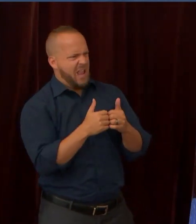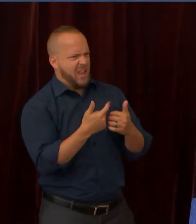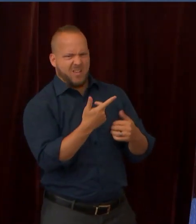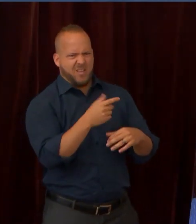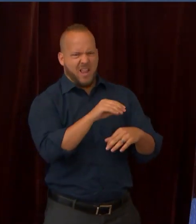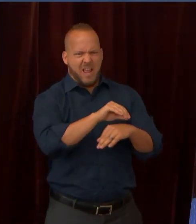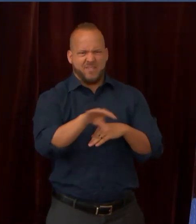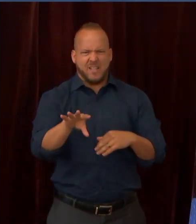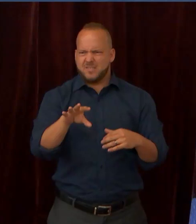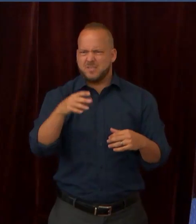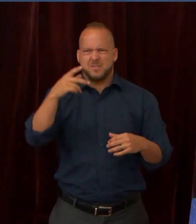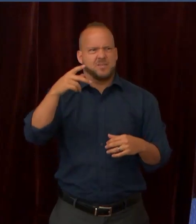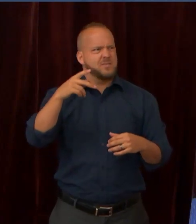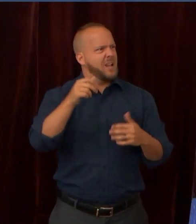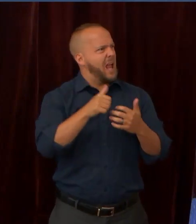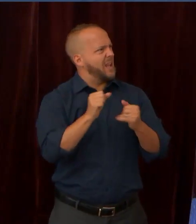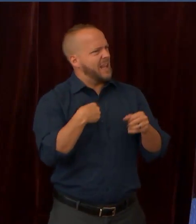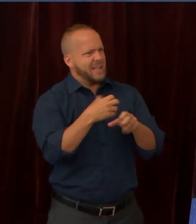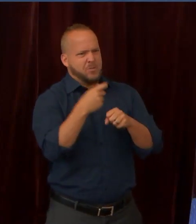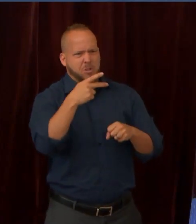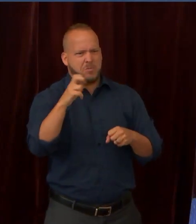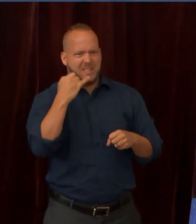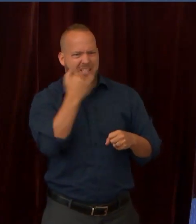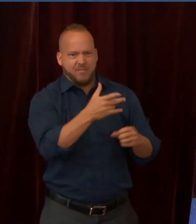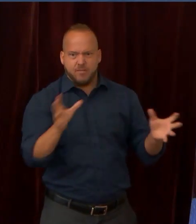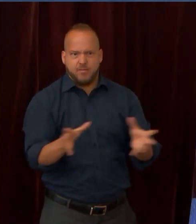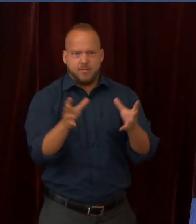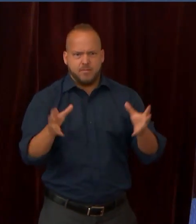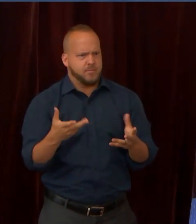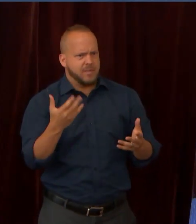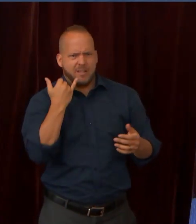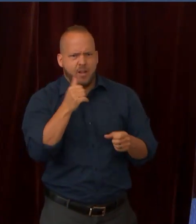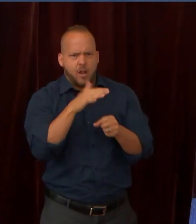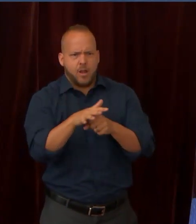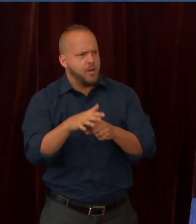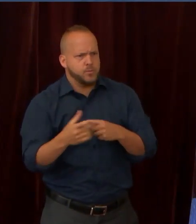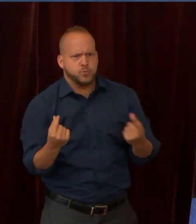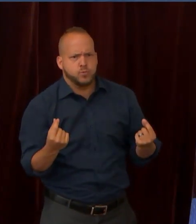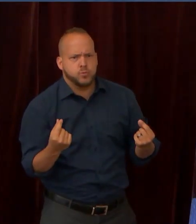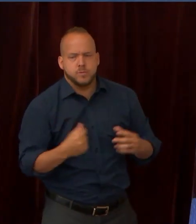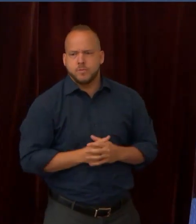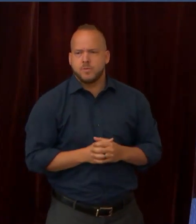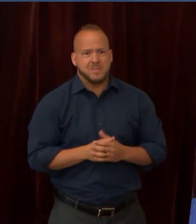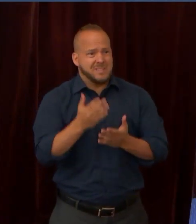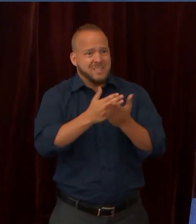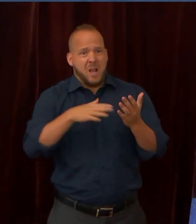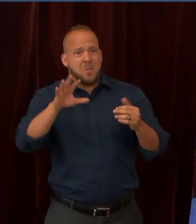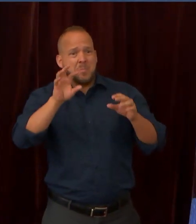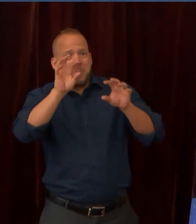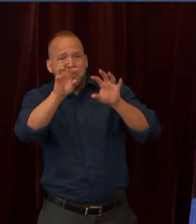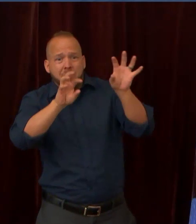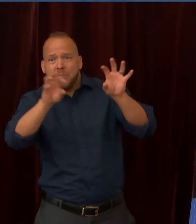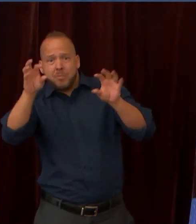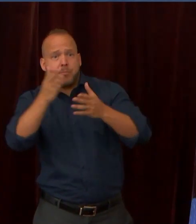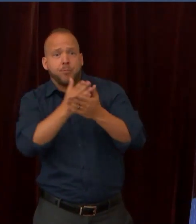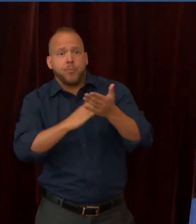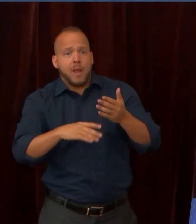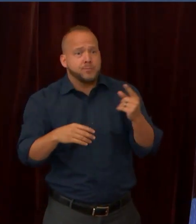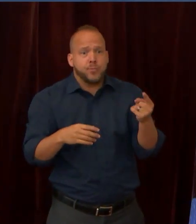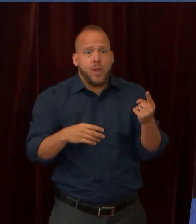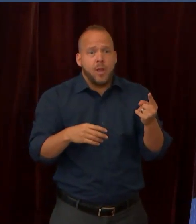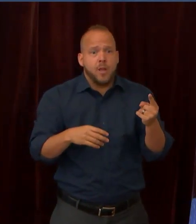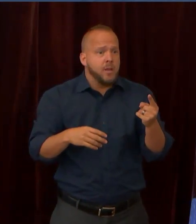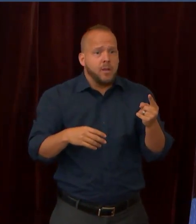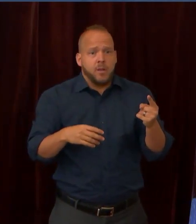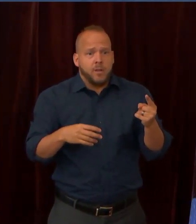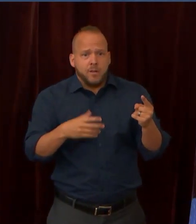phase 1, if there are places of worship that don't have the space outside to hold, a